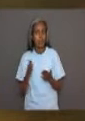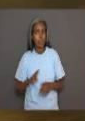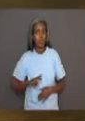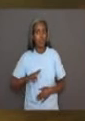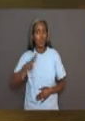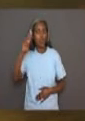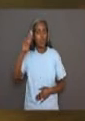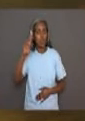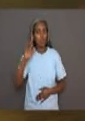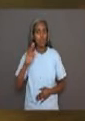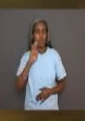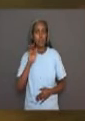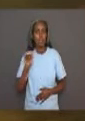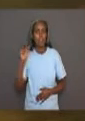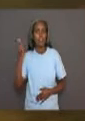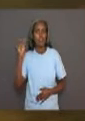by 10%,